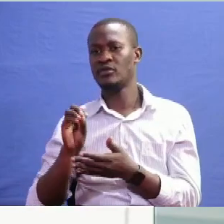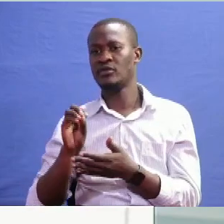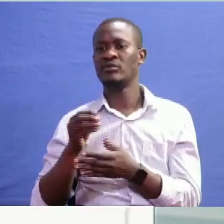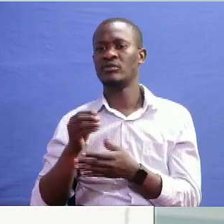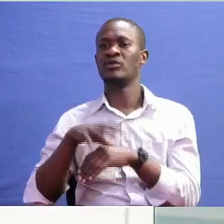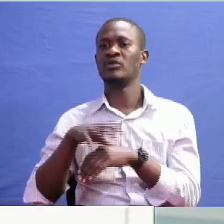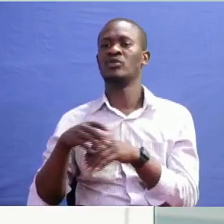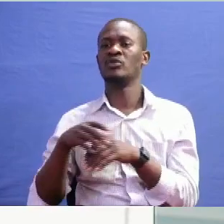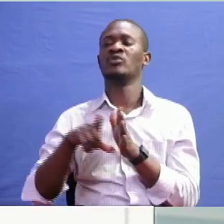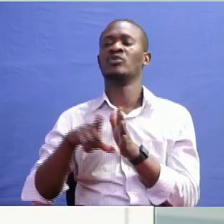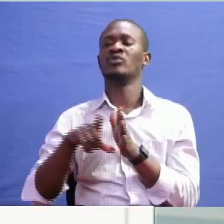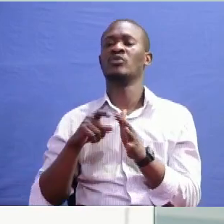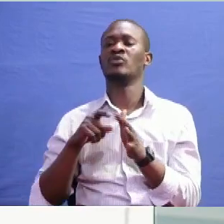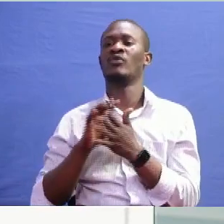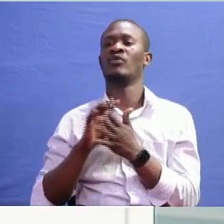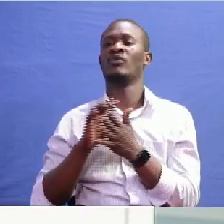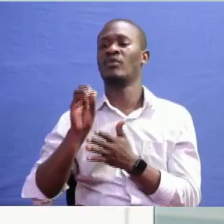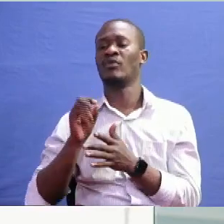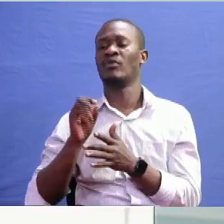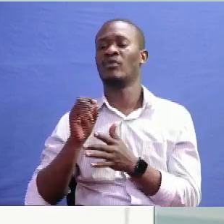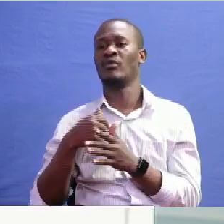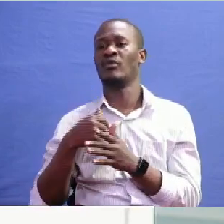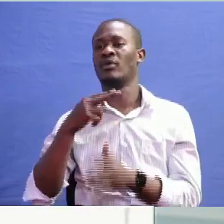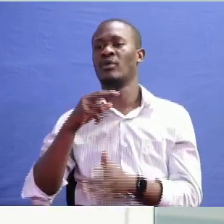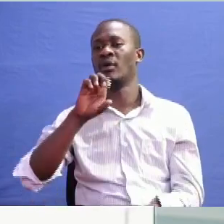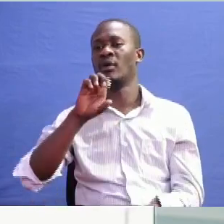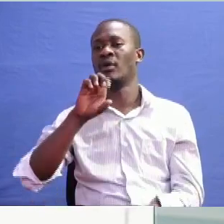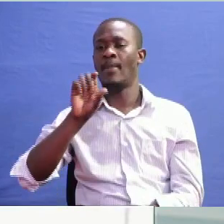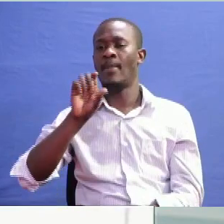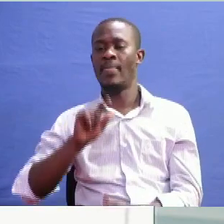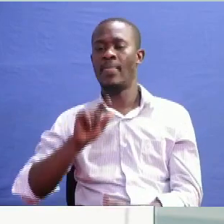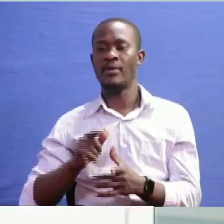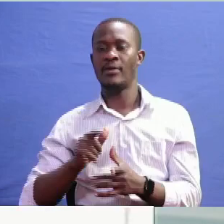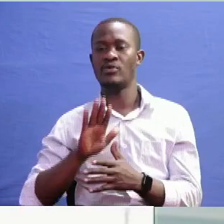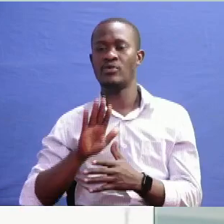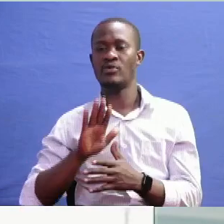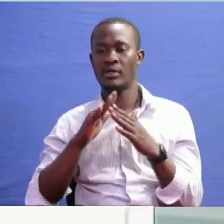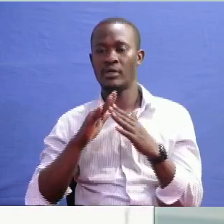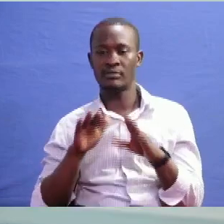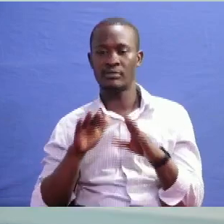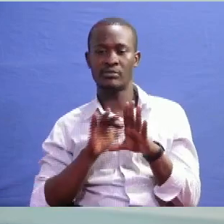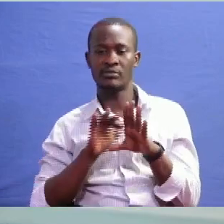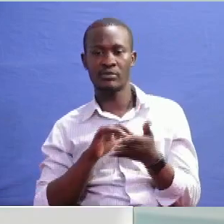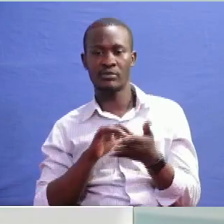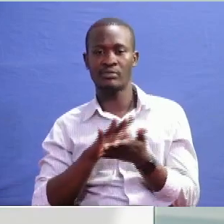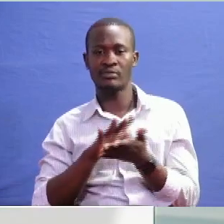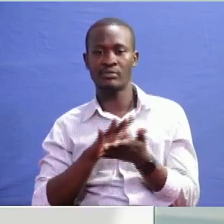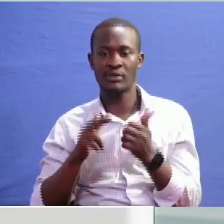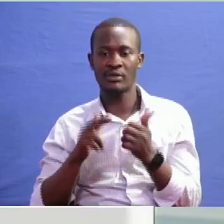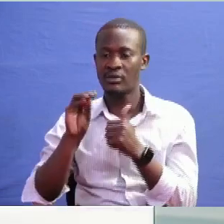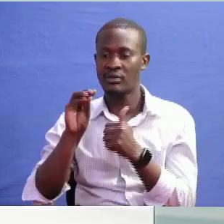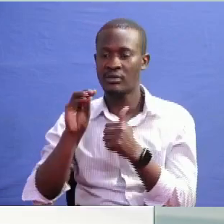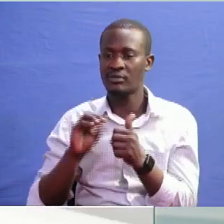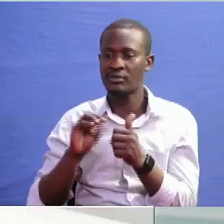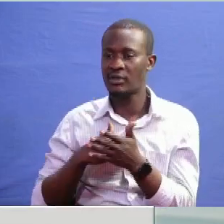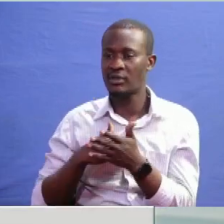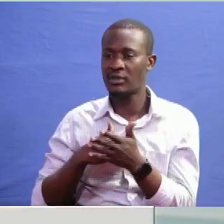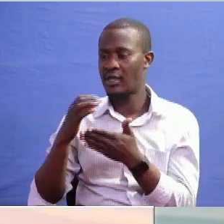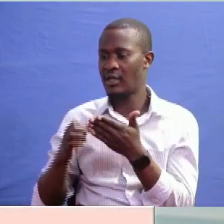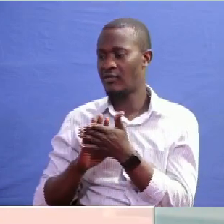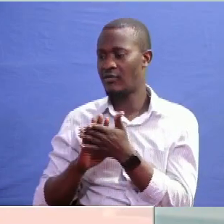loan from 40 loan from Helb. Then your household will have to pay 7. Well, at the end of the 6